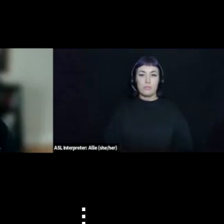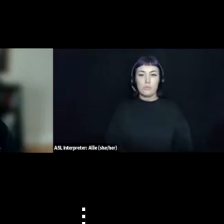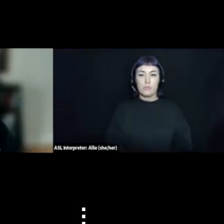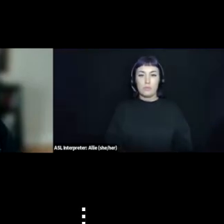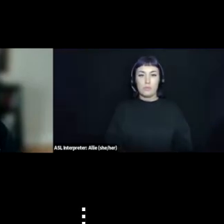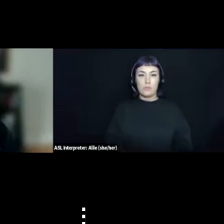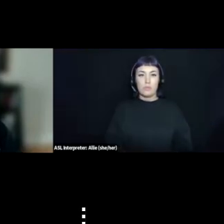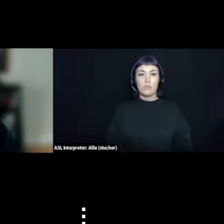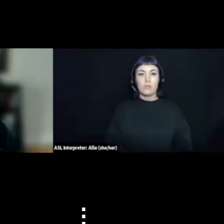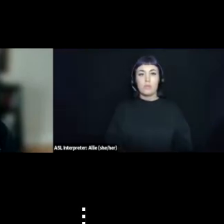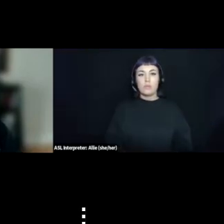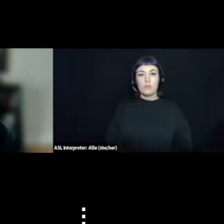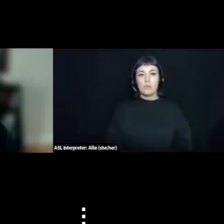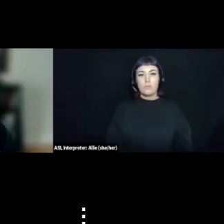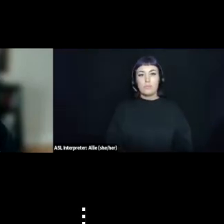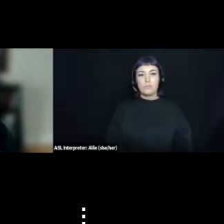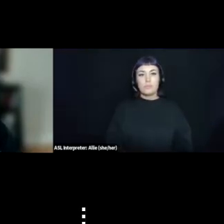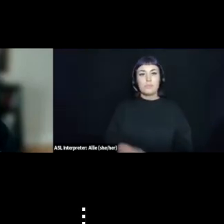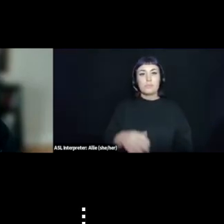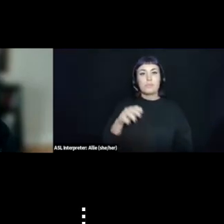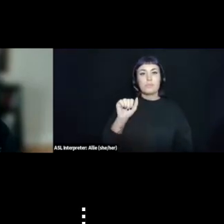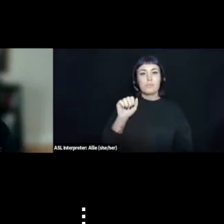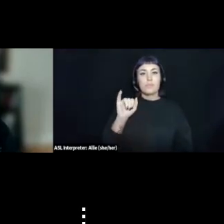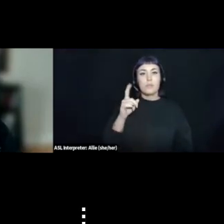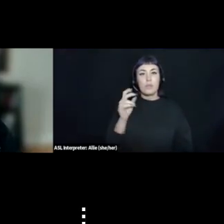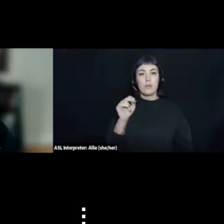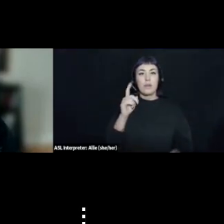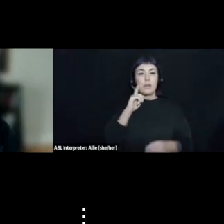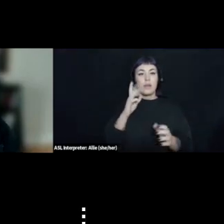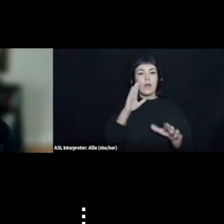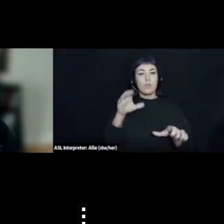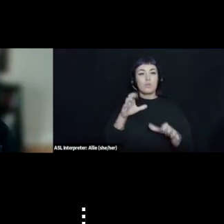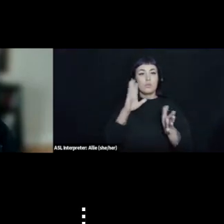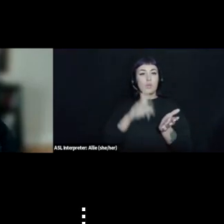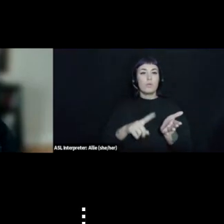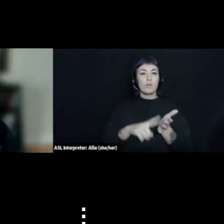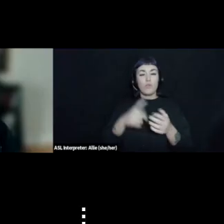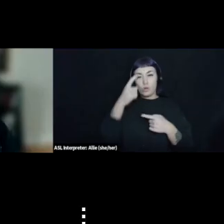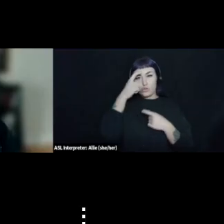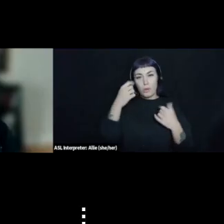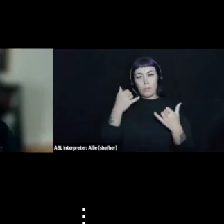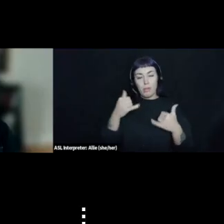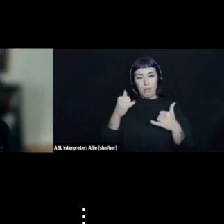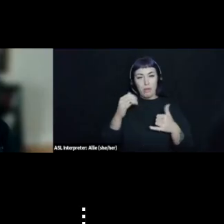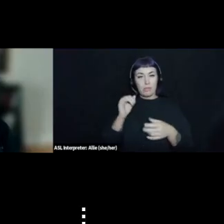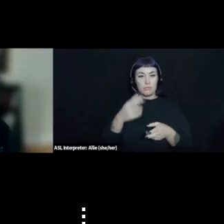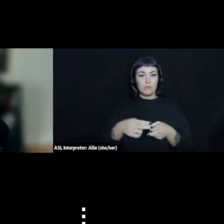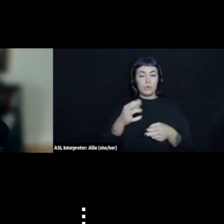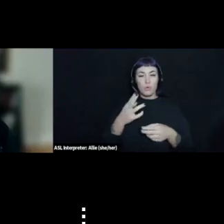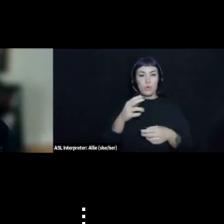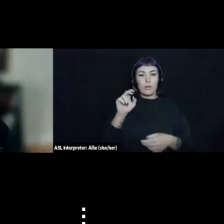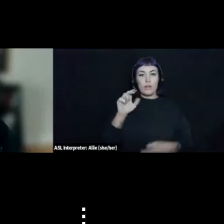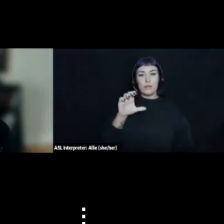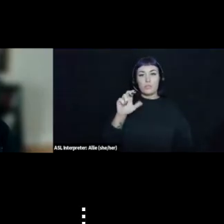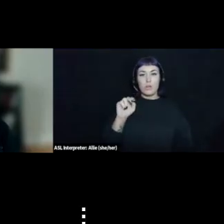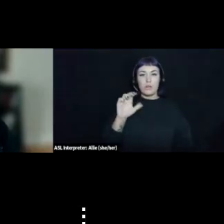actually speak to that Thank you. as just generally carrying out research around trauma play, as we would call it, or just consensual non-consent